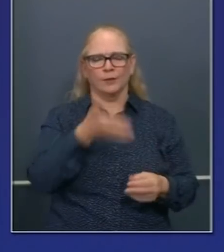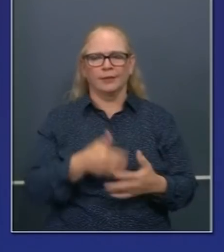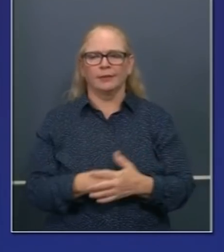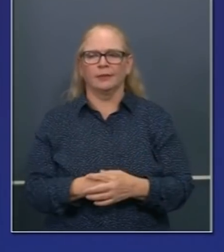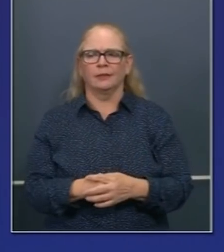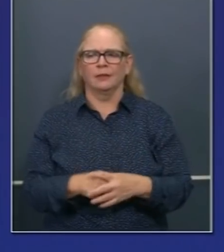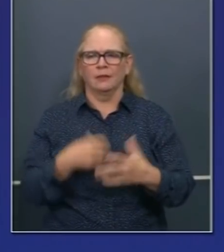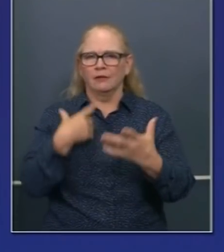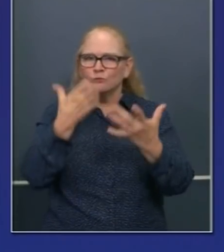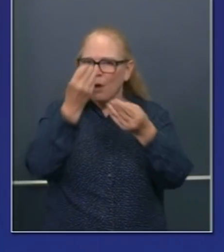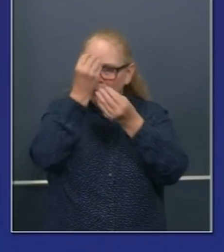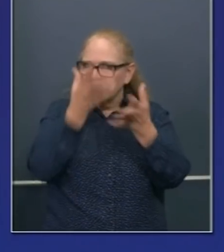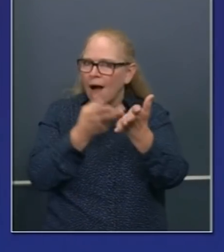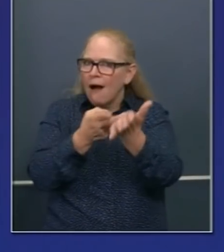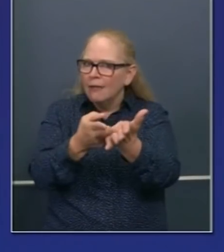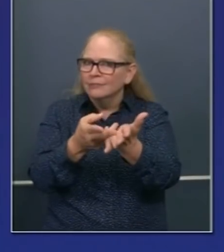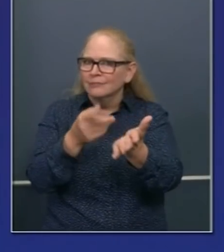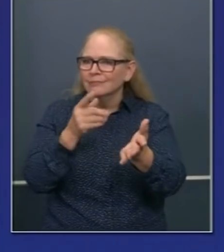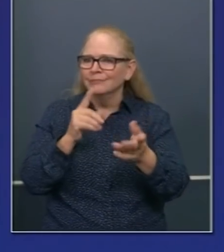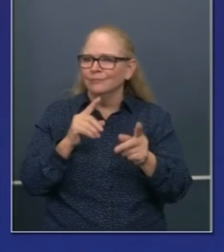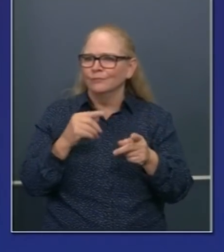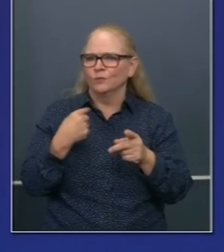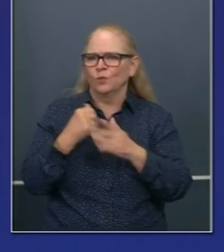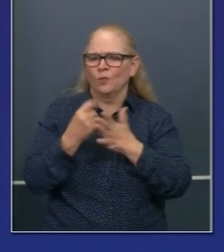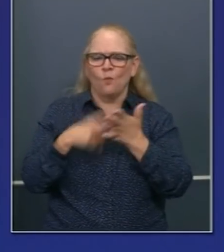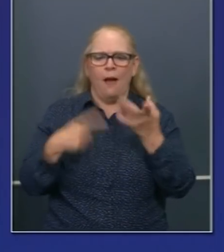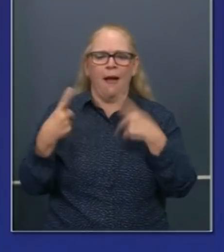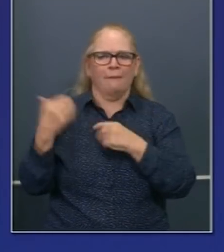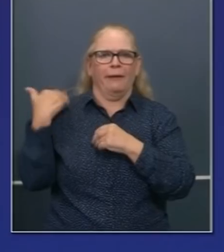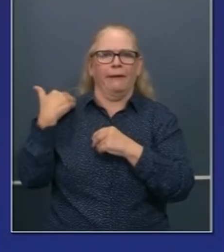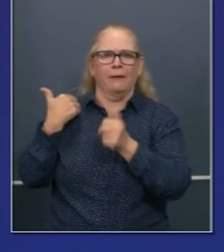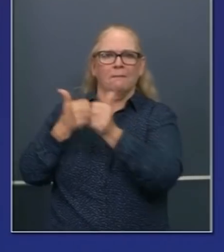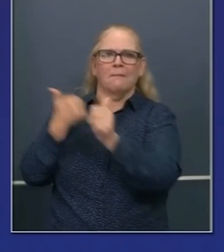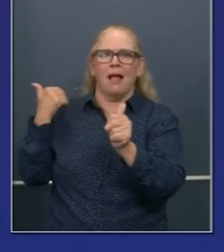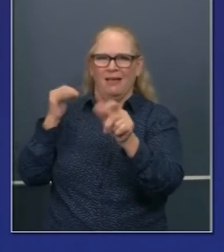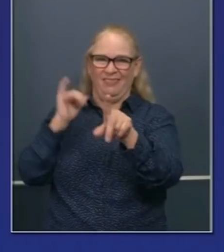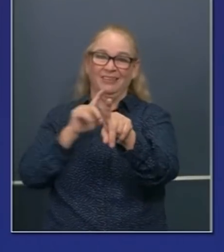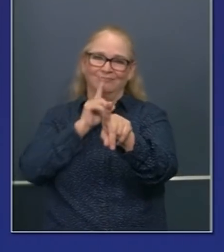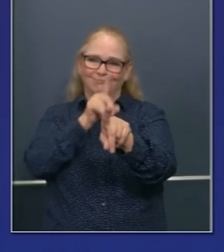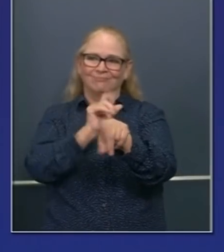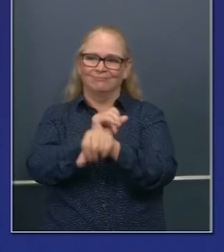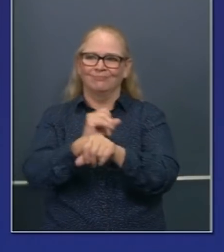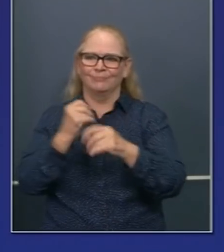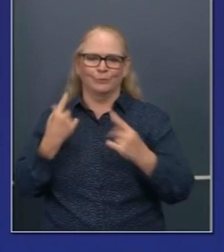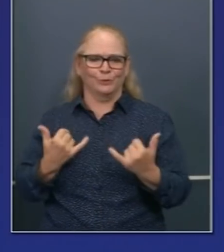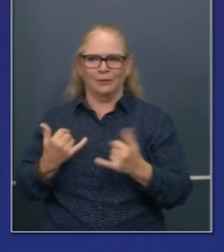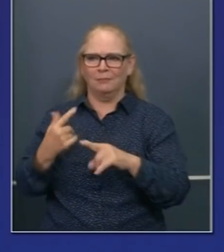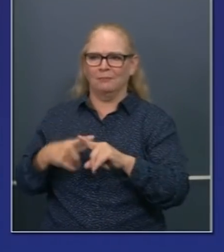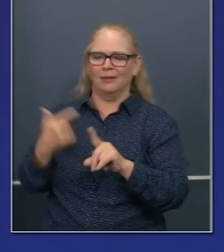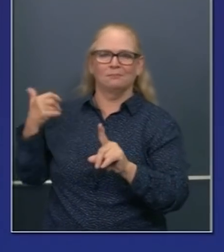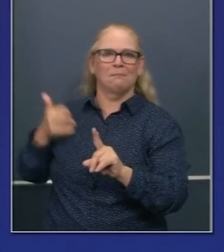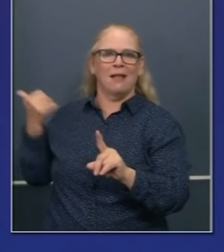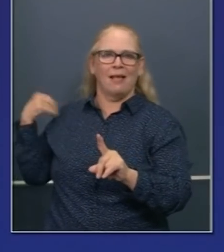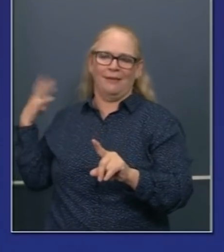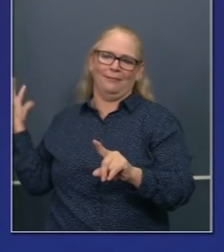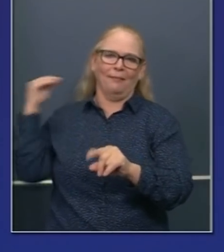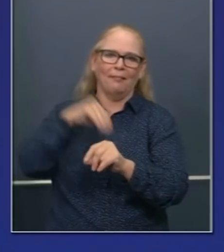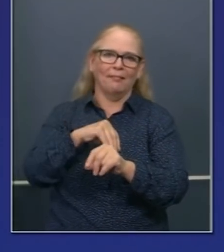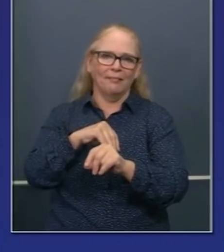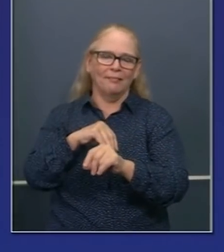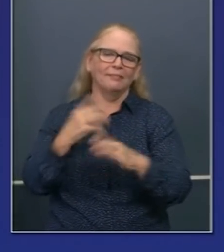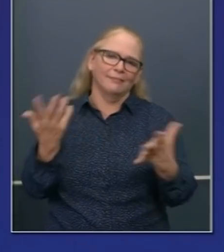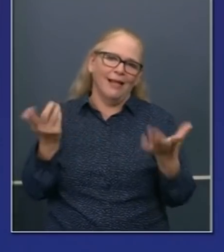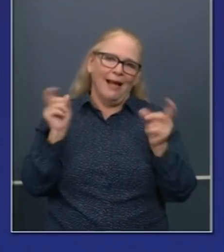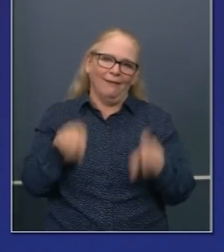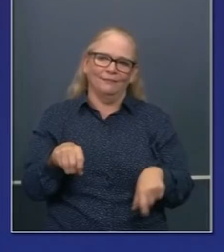of how many backlog numbers we just added today, but give you a sense that I think is a little bit more optimistic. The 5,400,